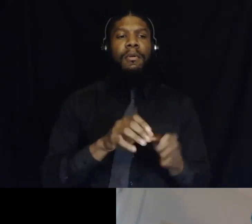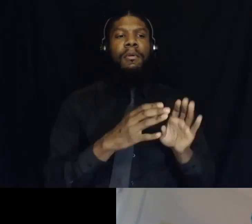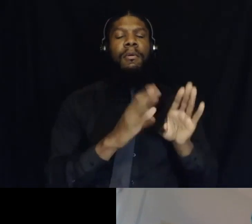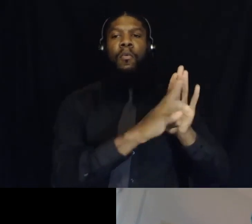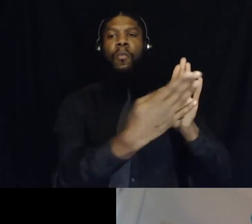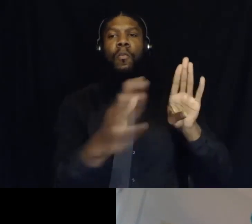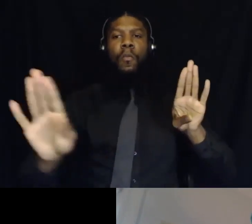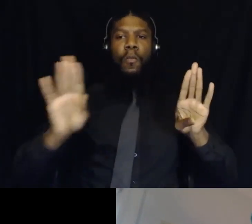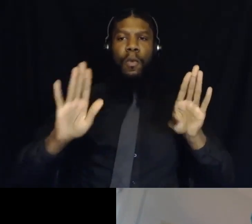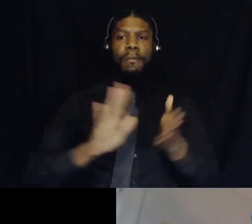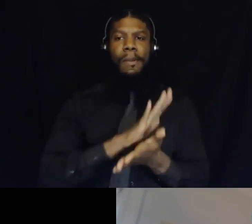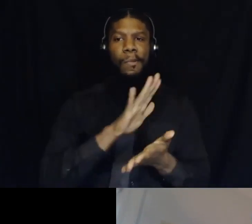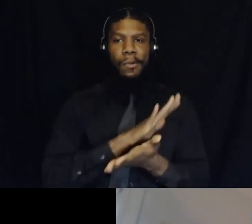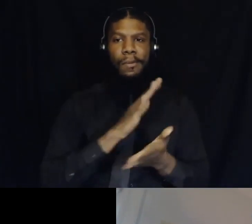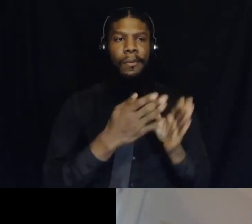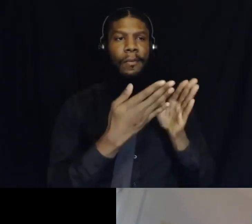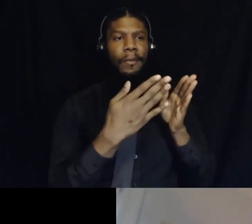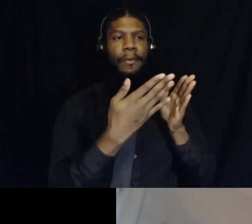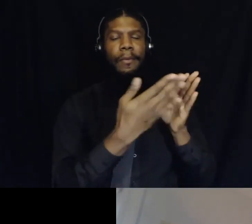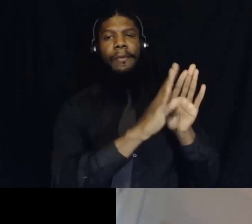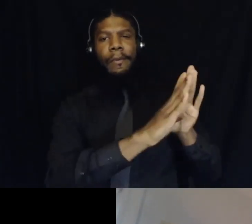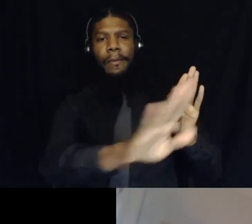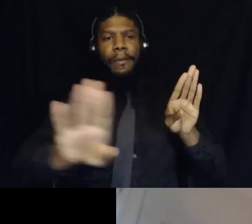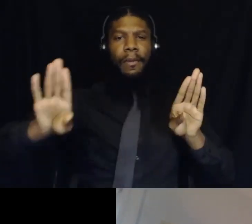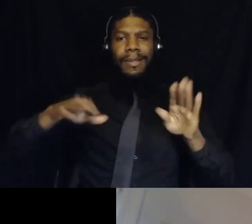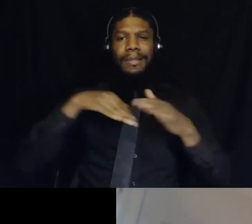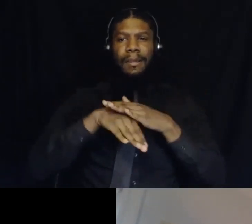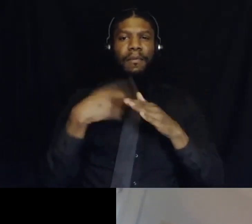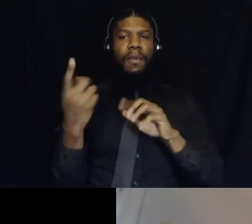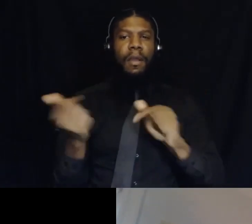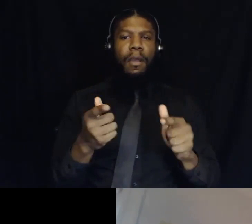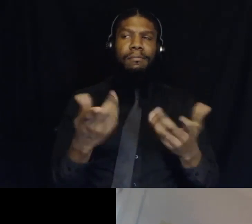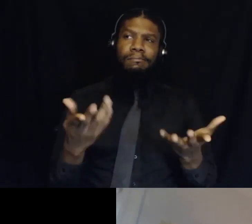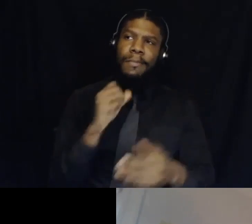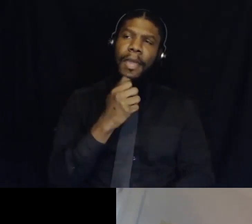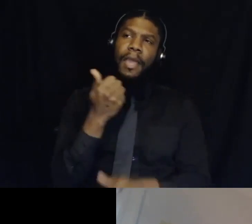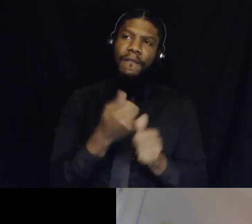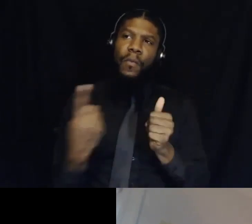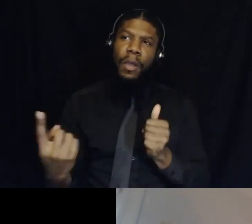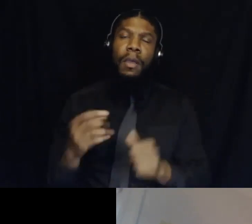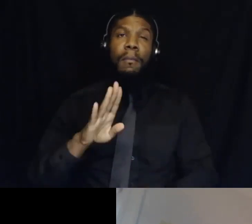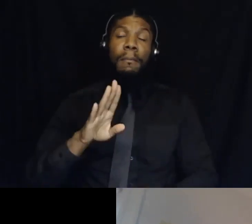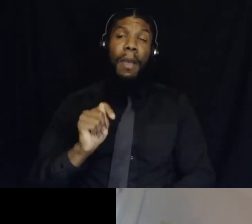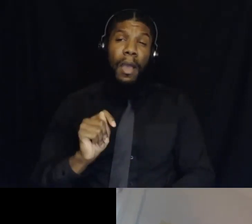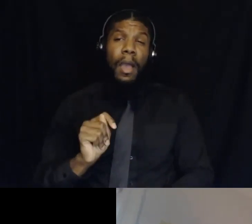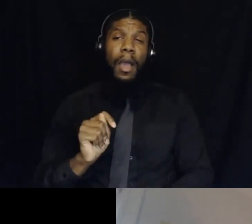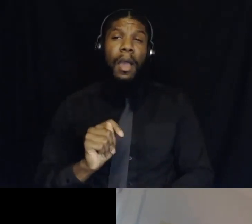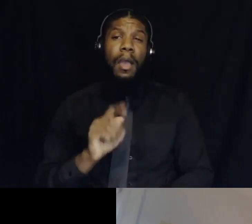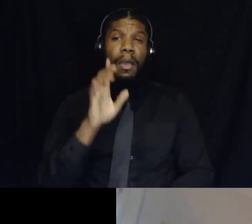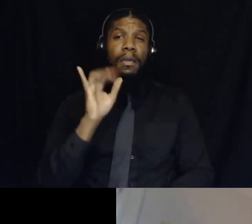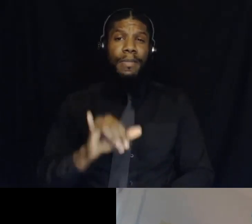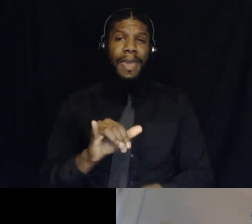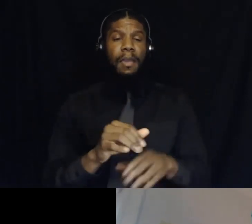is accessible to everyone, and everyone can, well, not accessible to everyone, but it is something